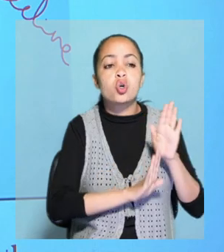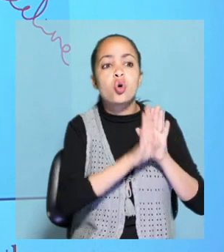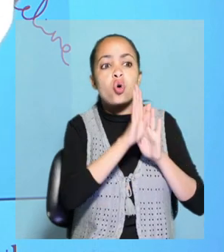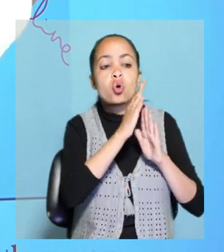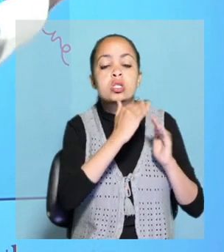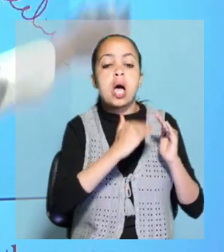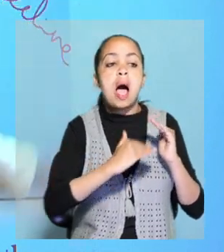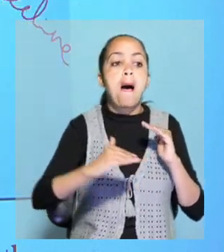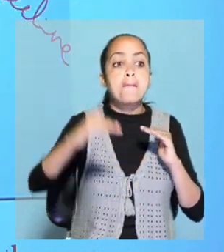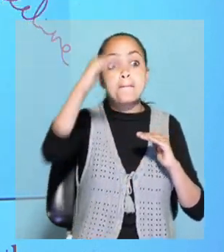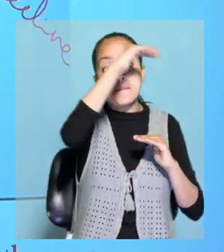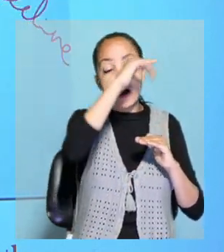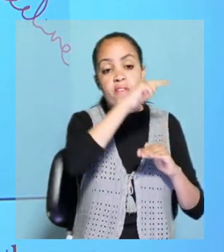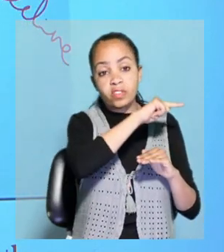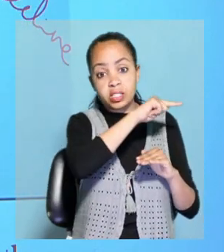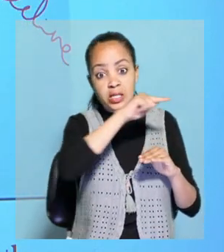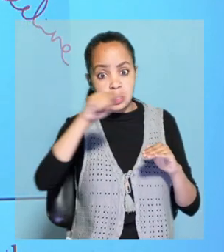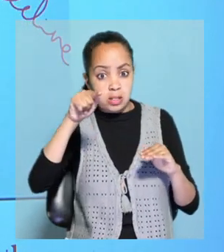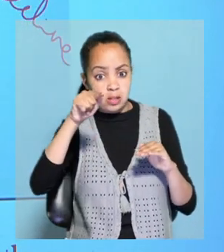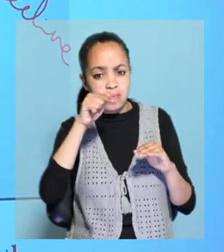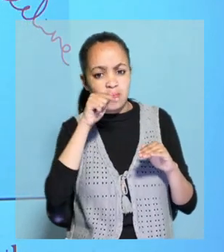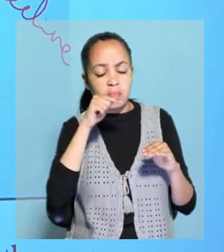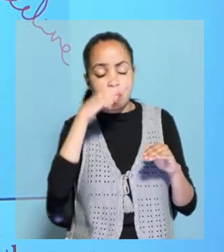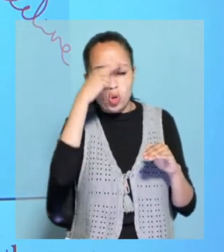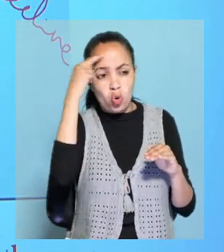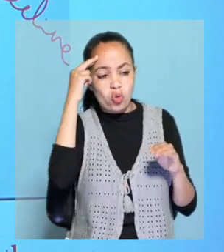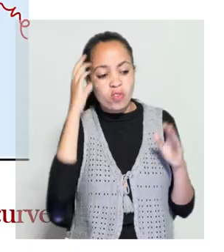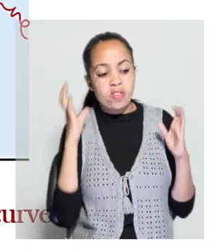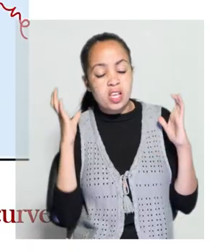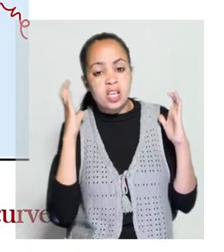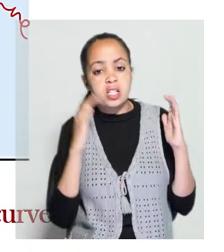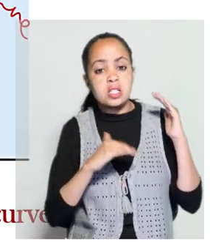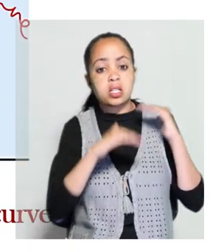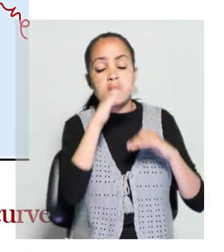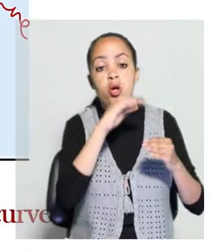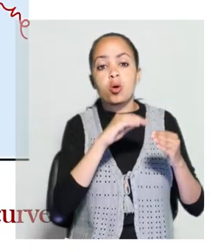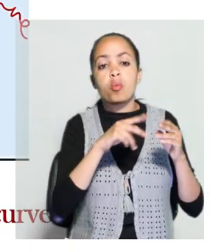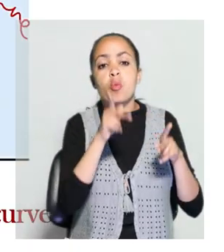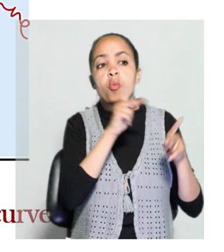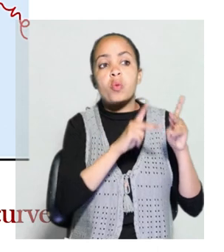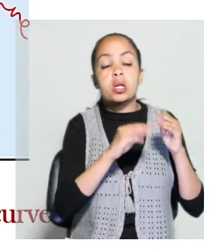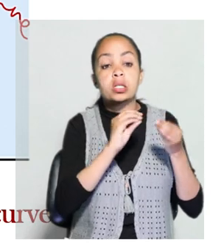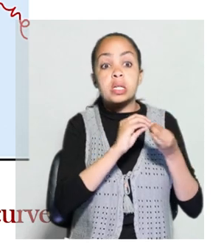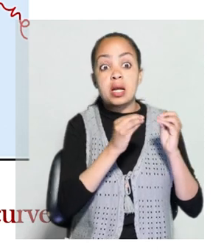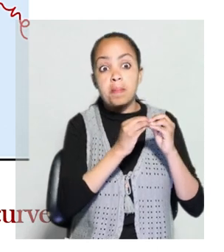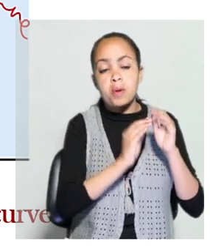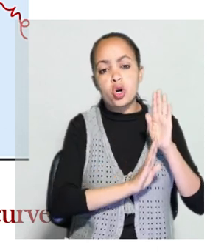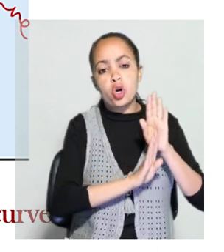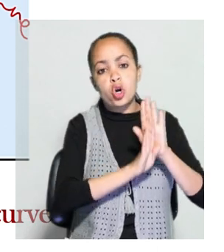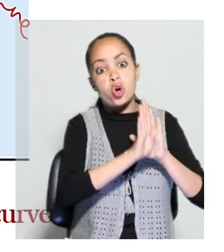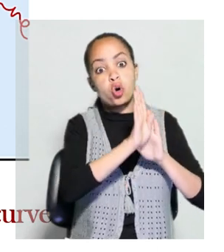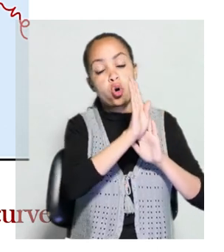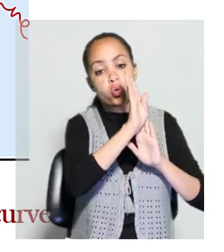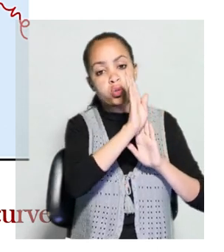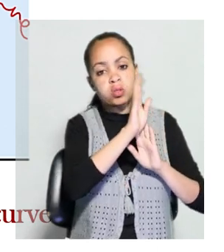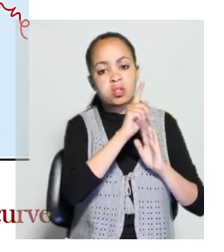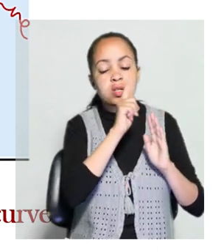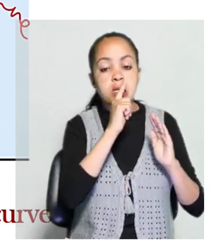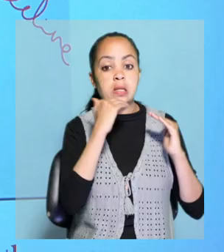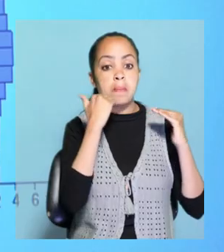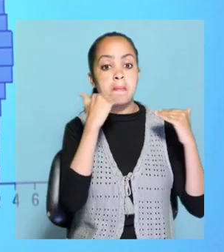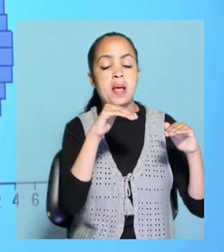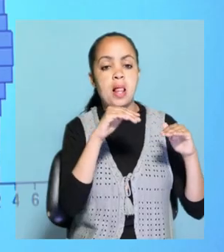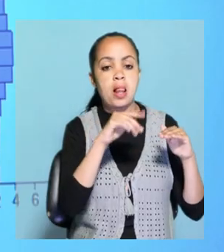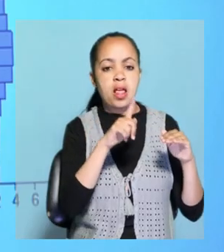capacity. Because of this carrying capacity, population number become grow statically, fluctuate at mean